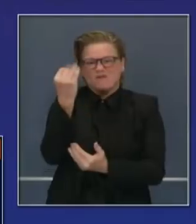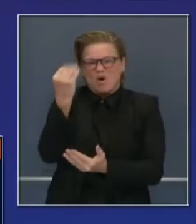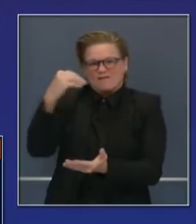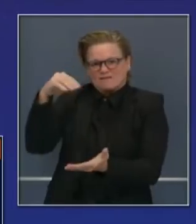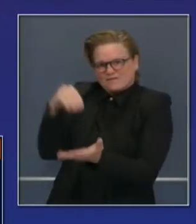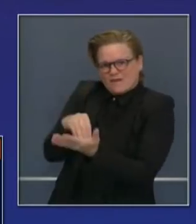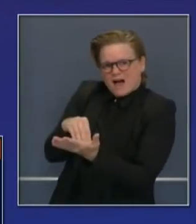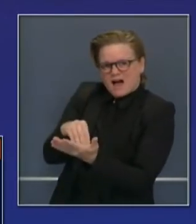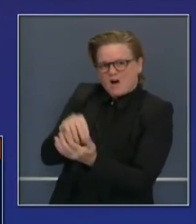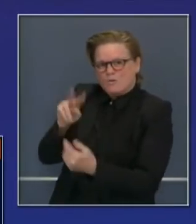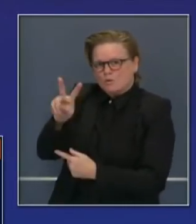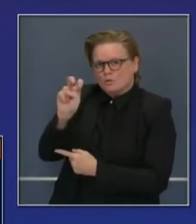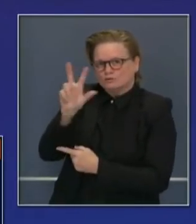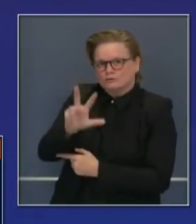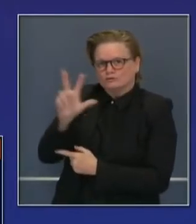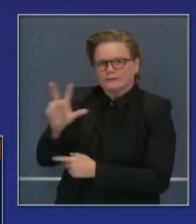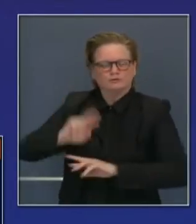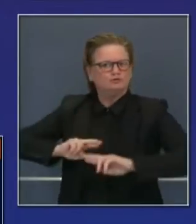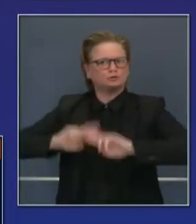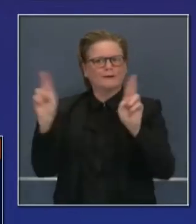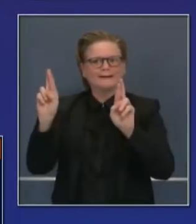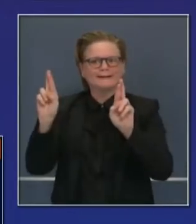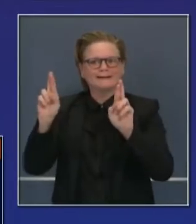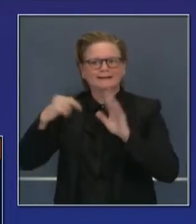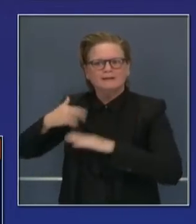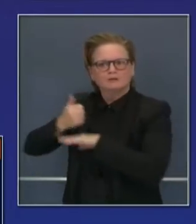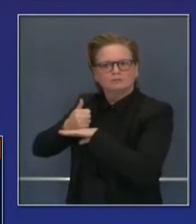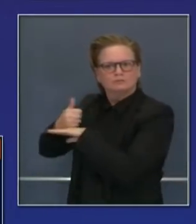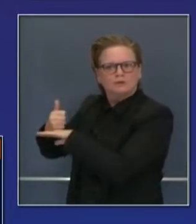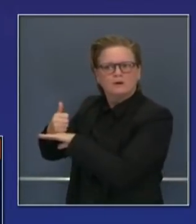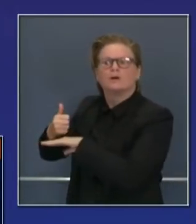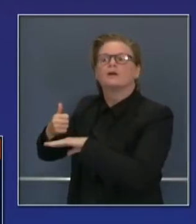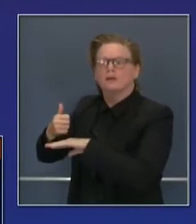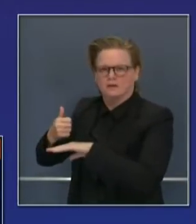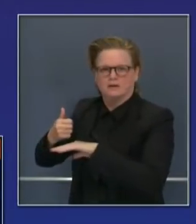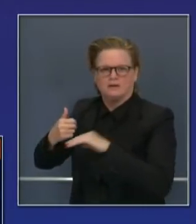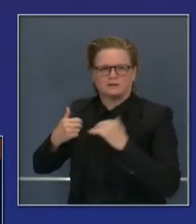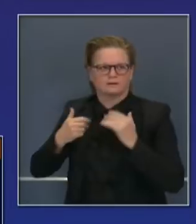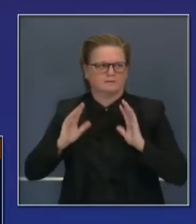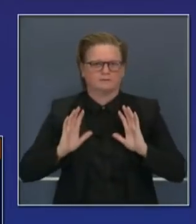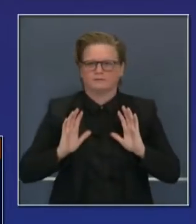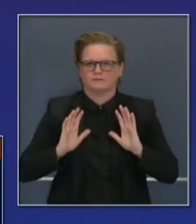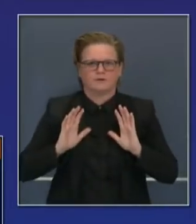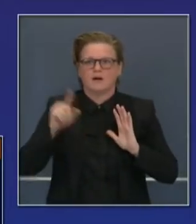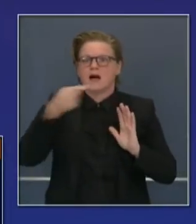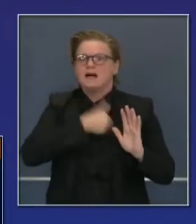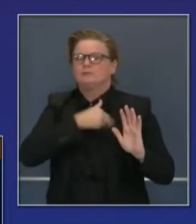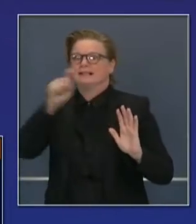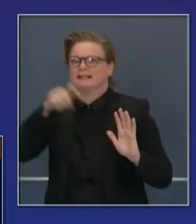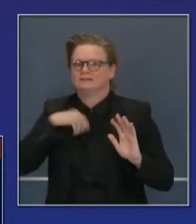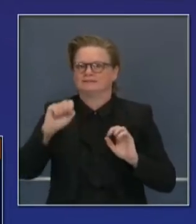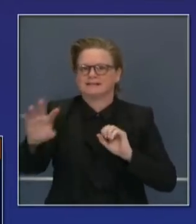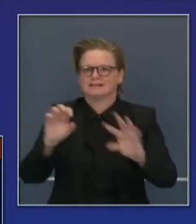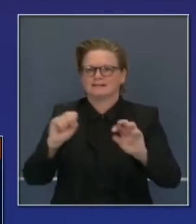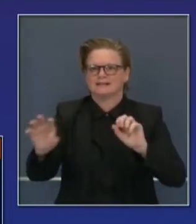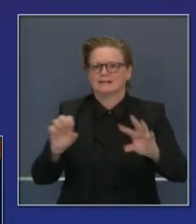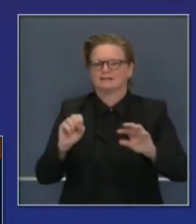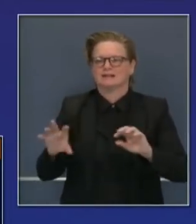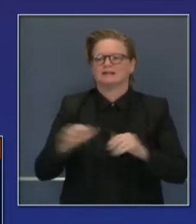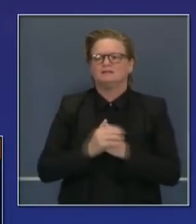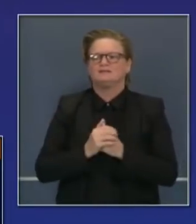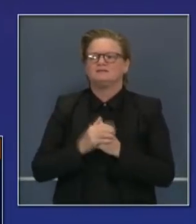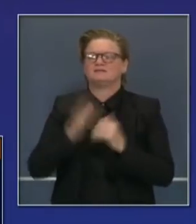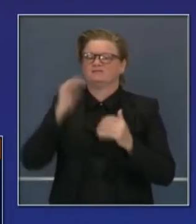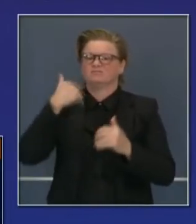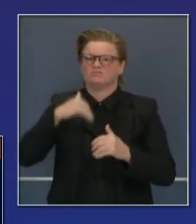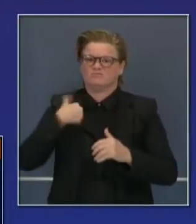that are now in our state inventory. So that gives you a sense. We've never been this abundant in terms of